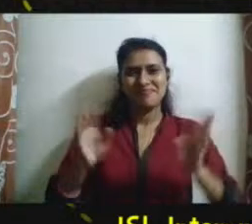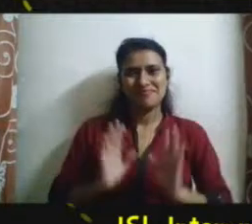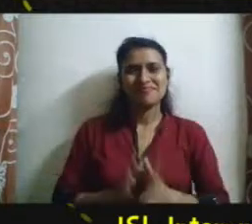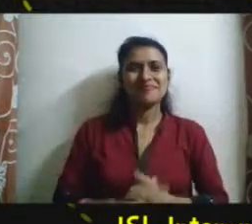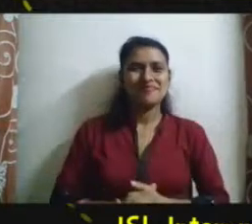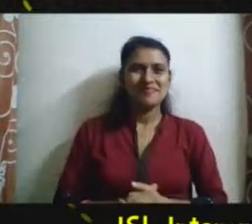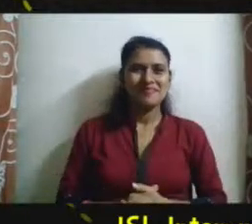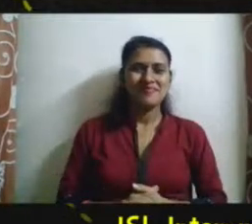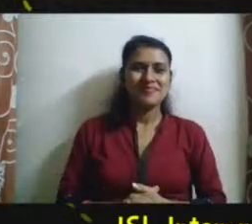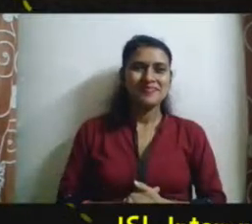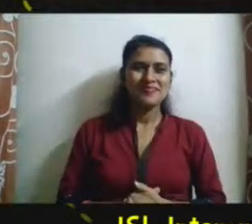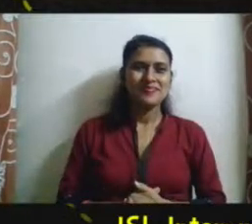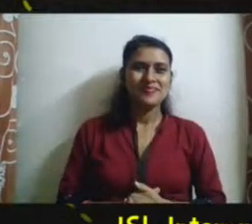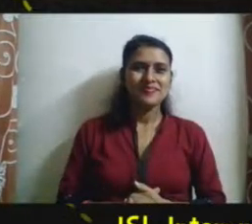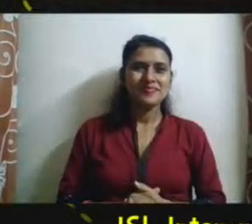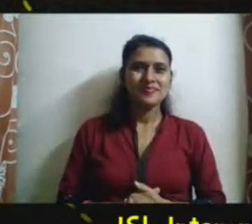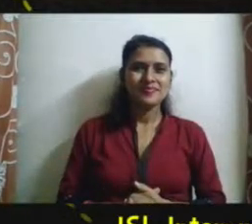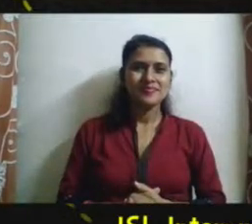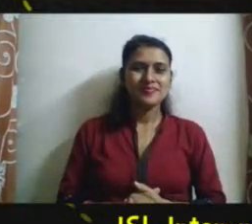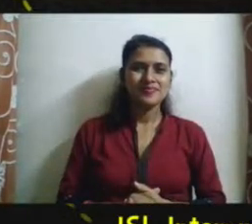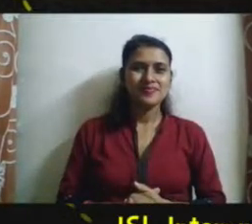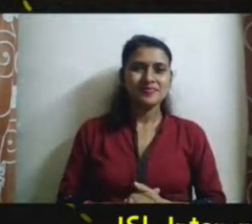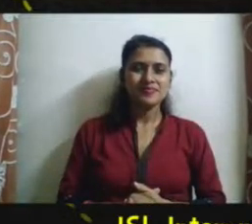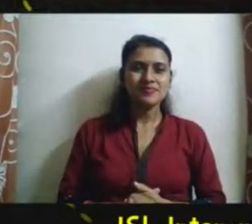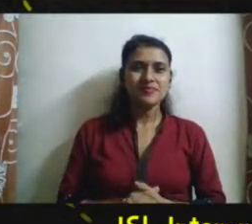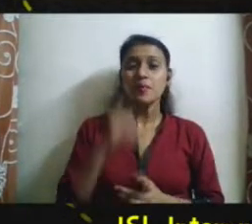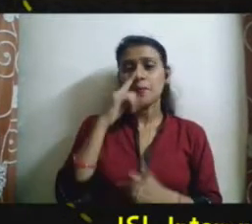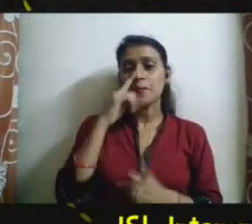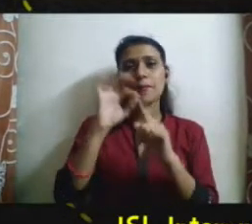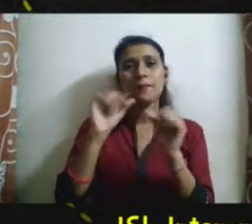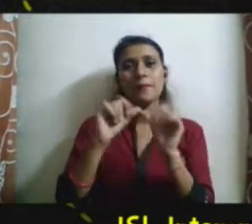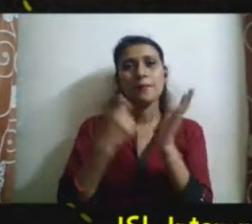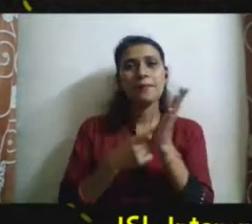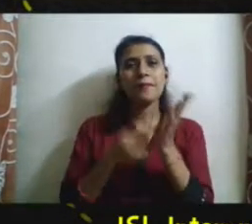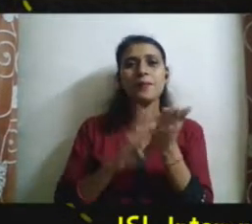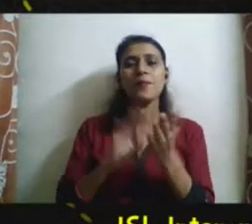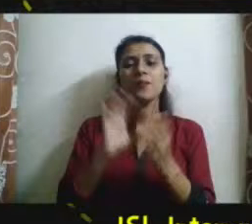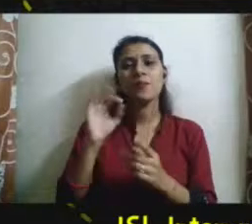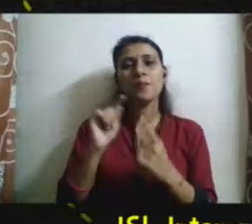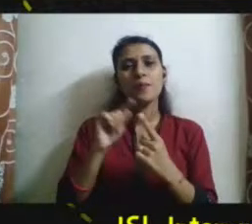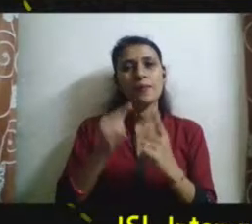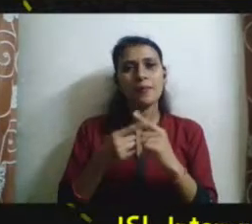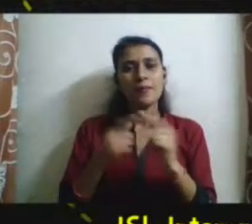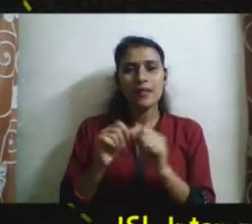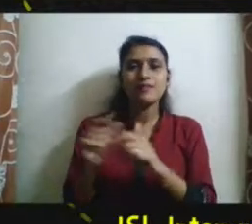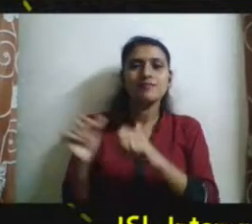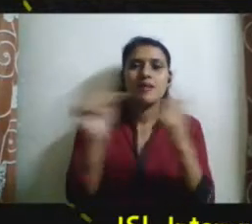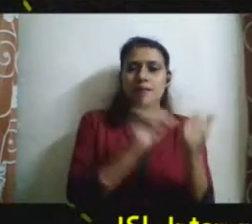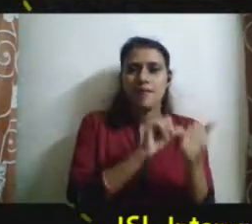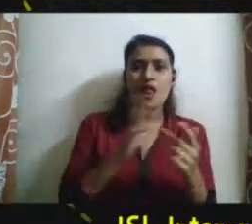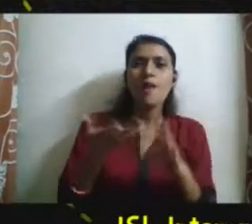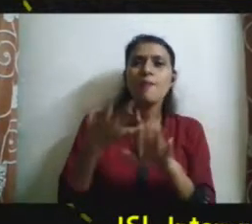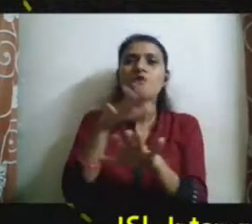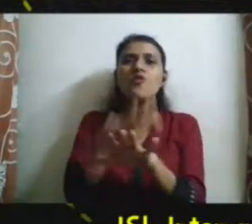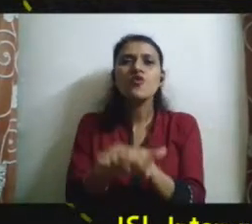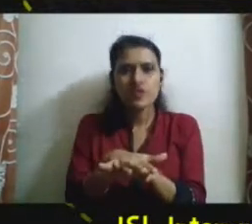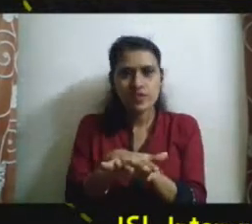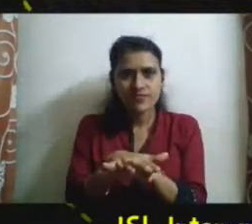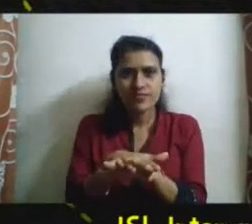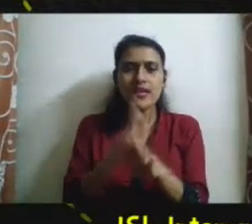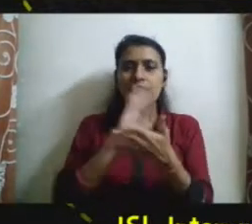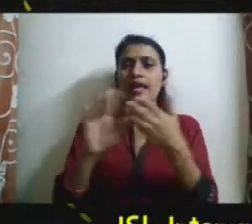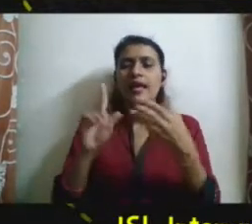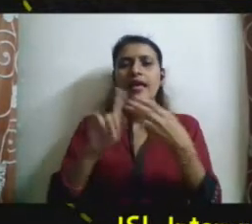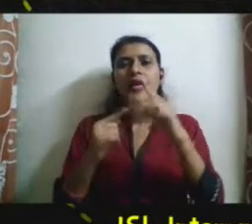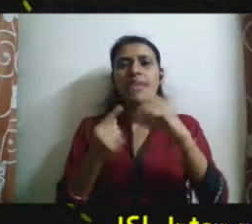I think that to go back to the earlier point that we were discussing, that is its great democracy, its inclusiveness, like its heterogeneity,